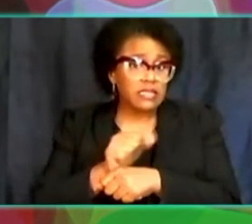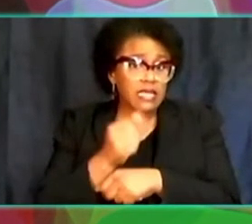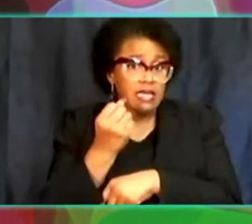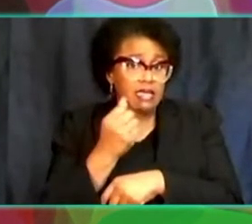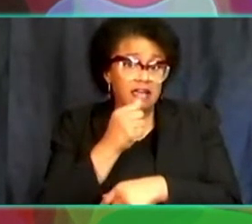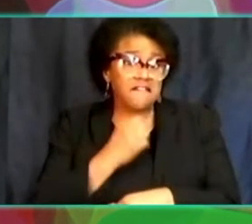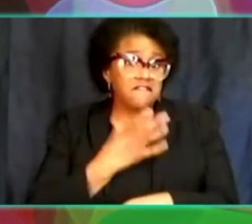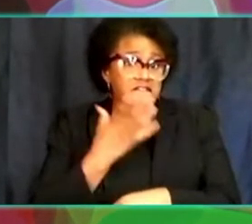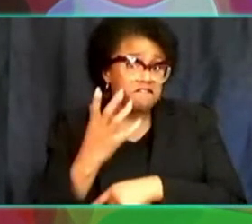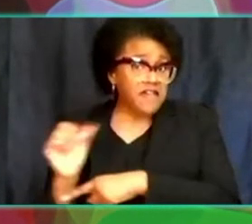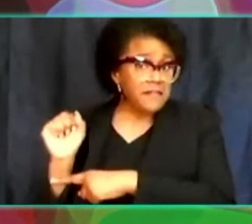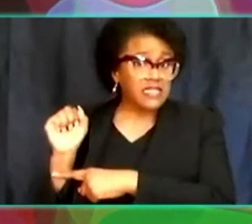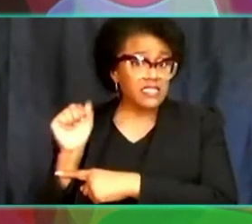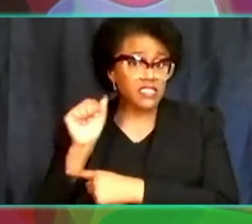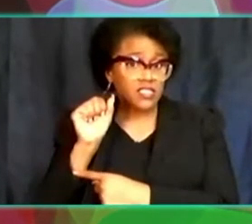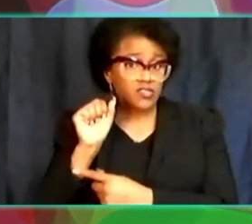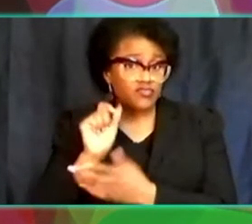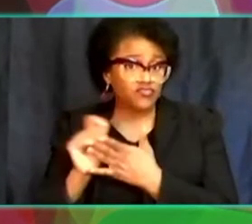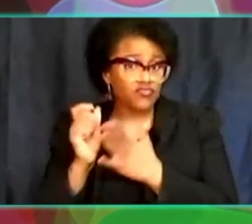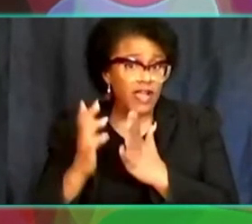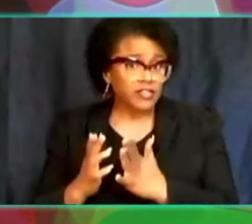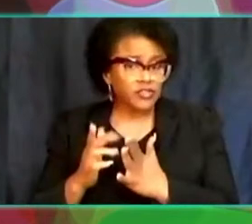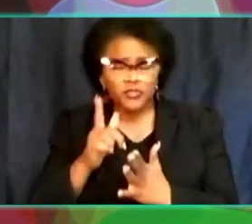if they are, who are they?